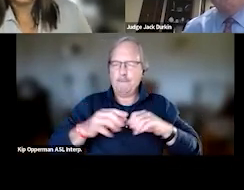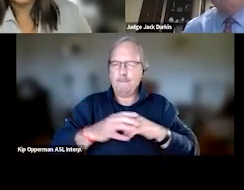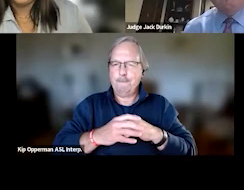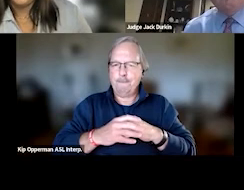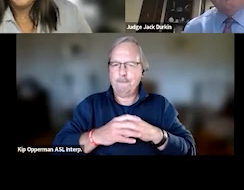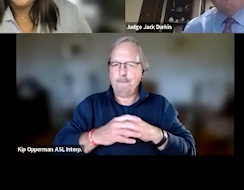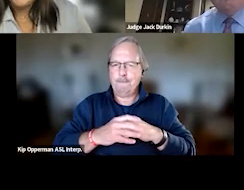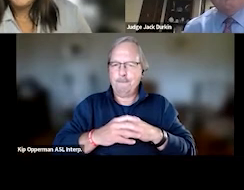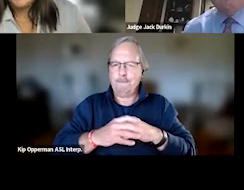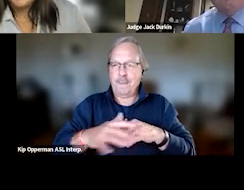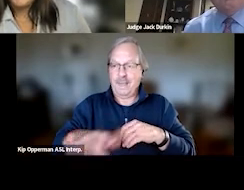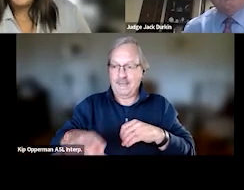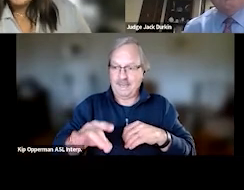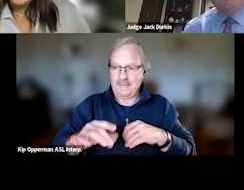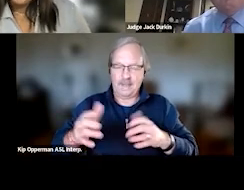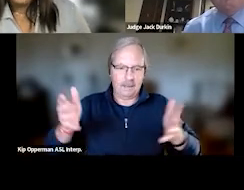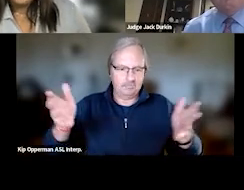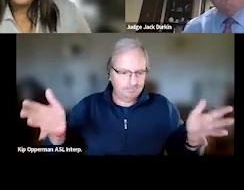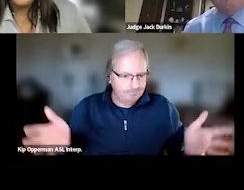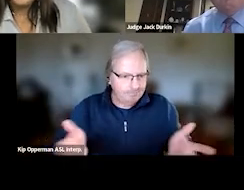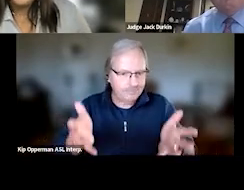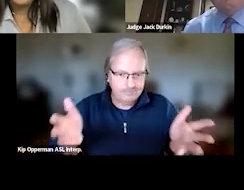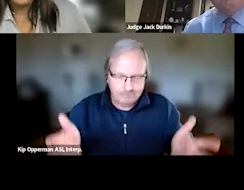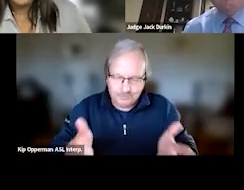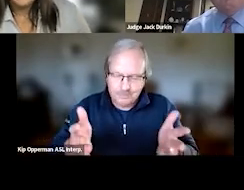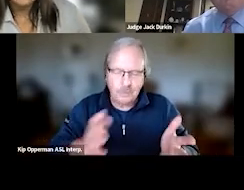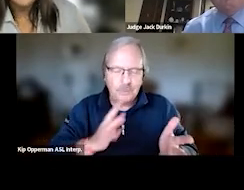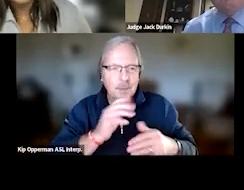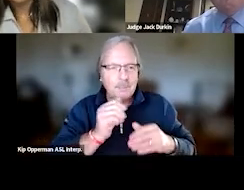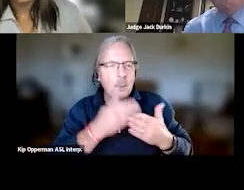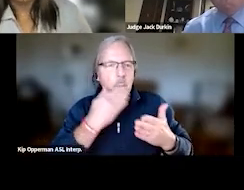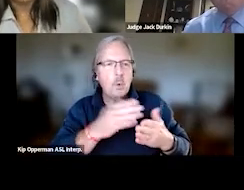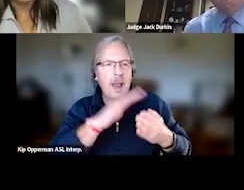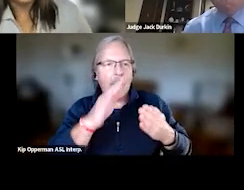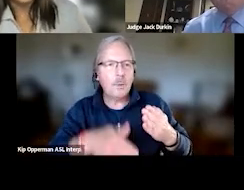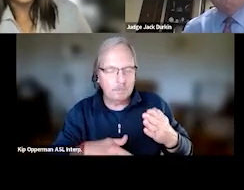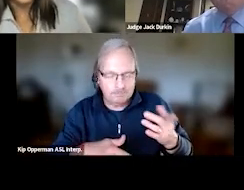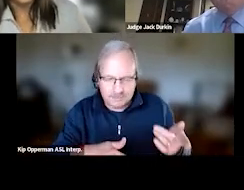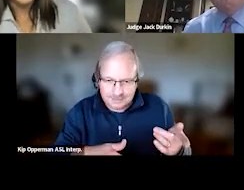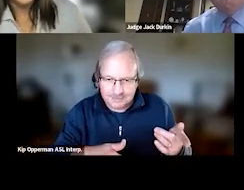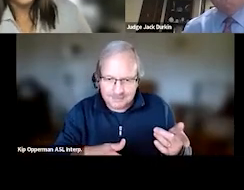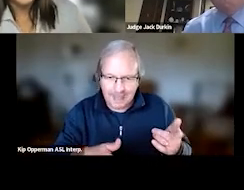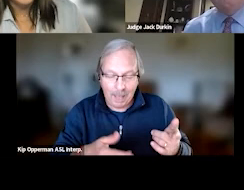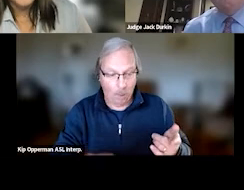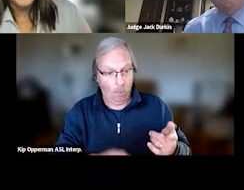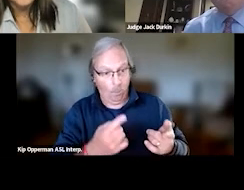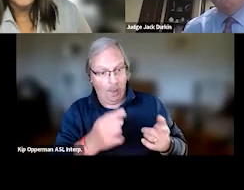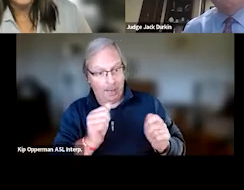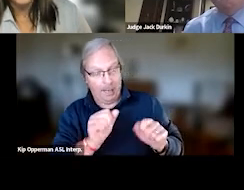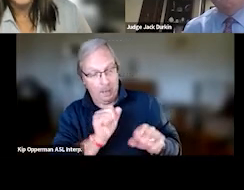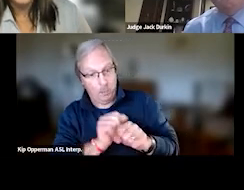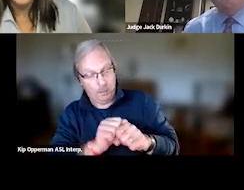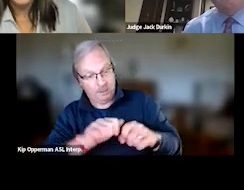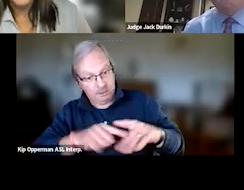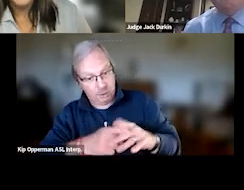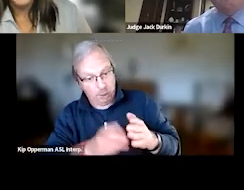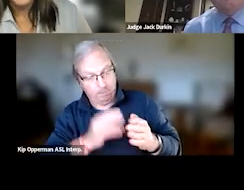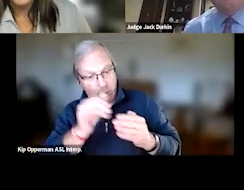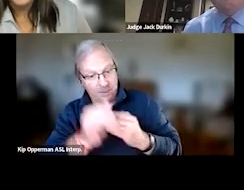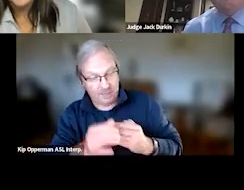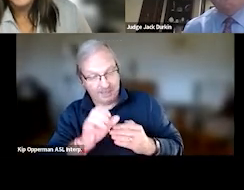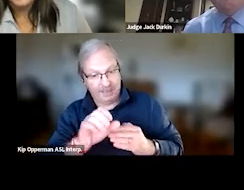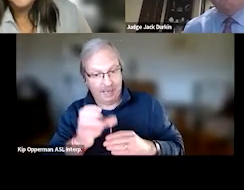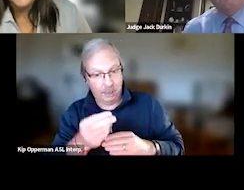taking that momentum we were talking about all the good outcomes and talking about how one can work to start a Project Echo for the